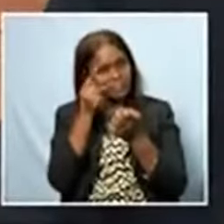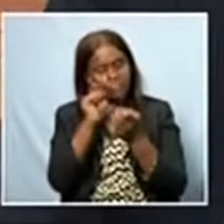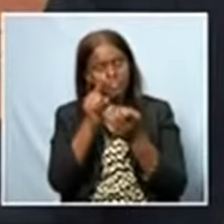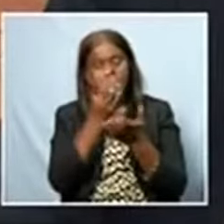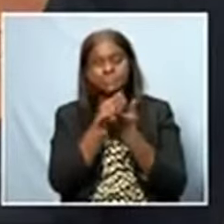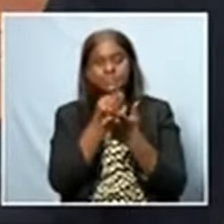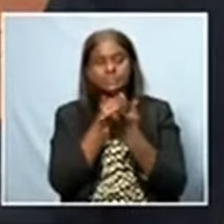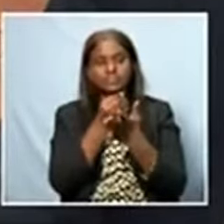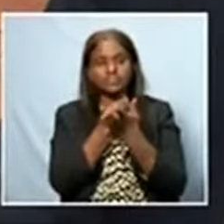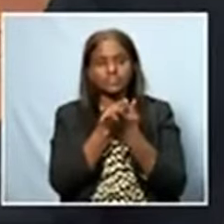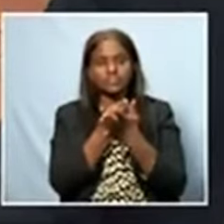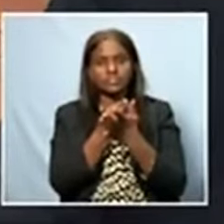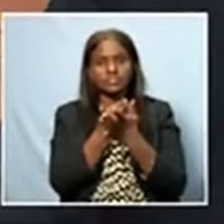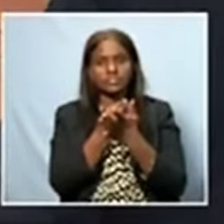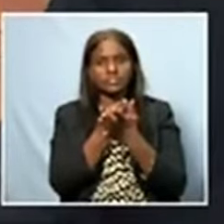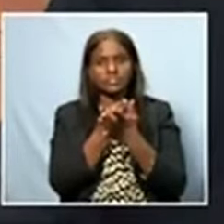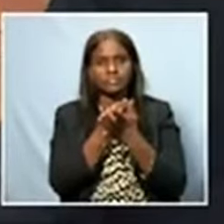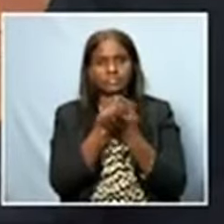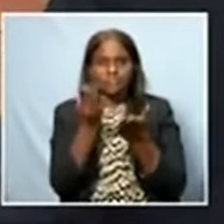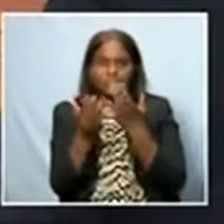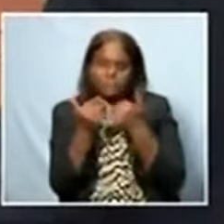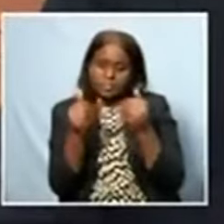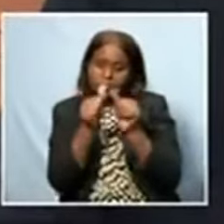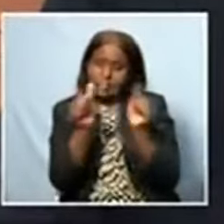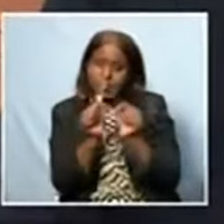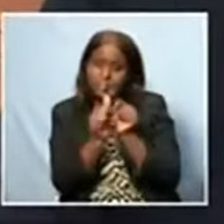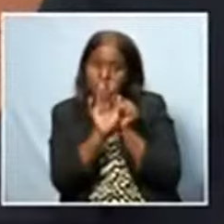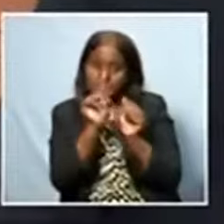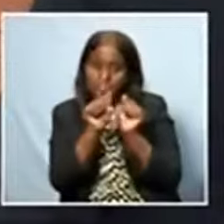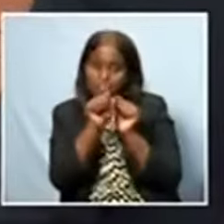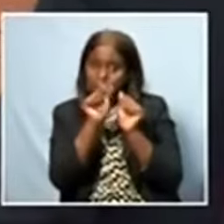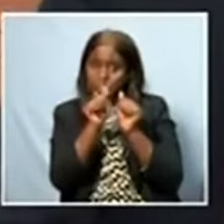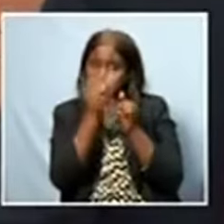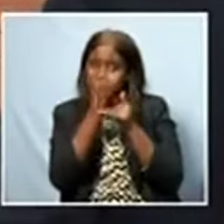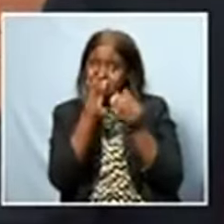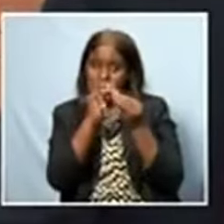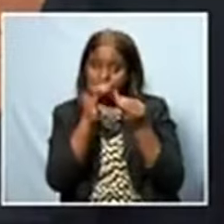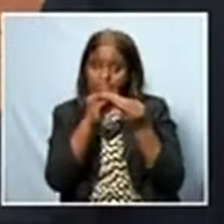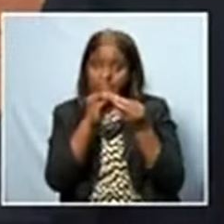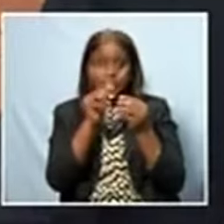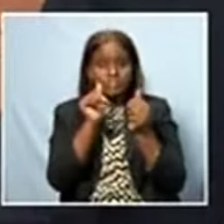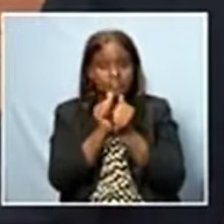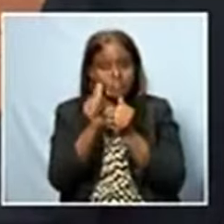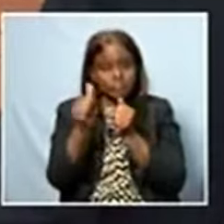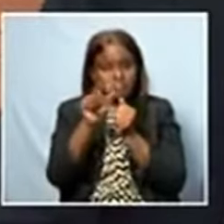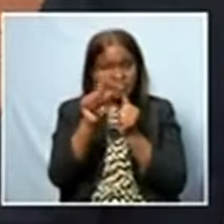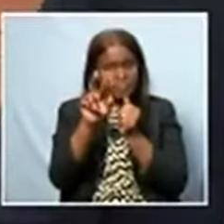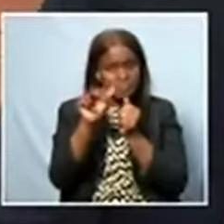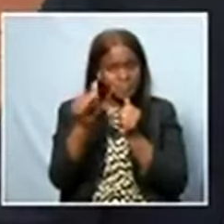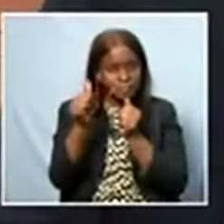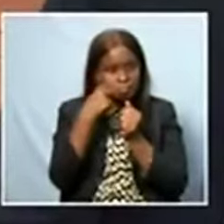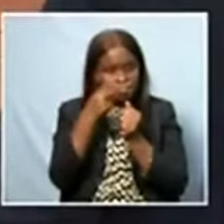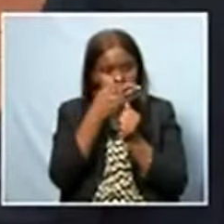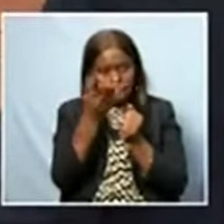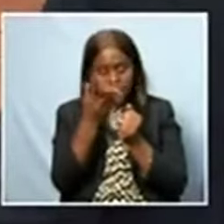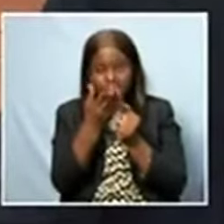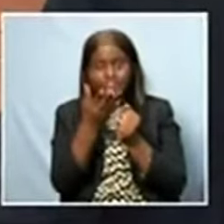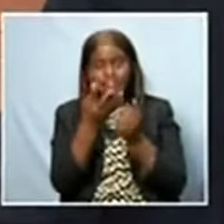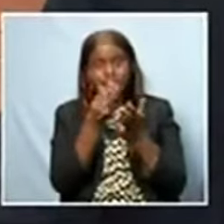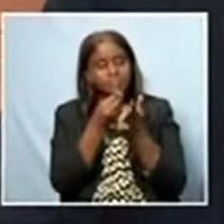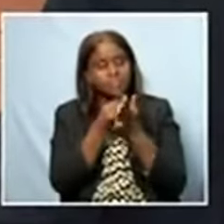revenue, maybe there's an area that you could share more light as ZRA where you have seen that it's a source of